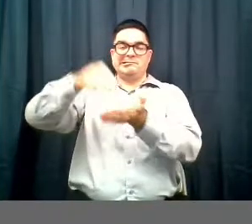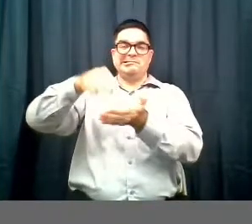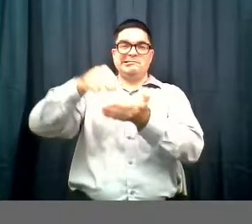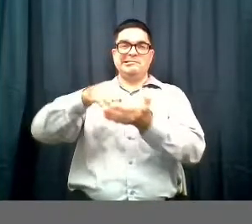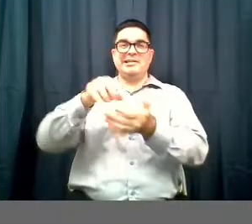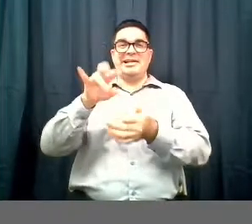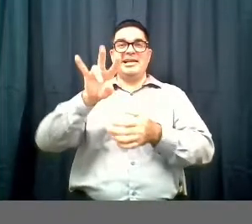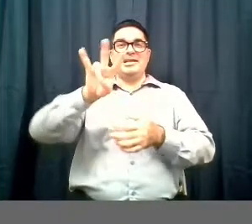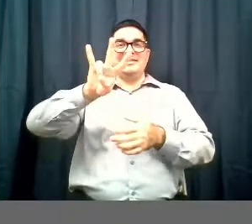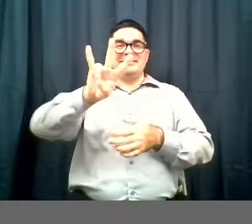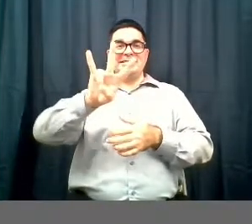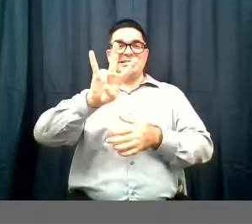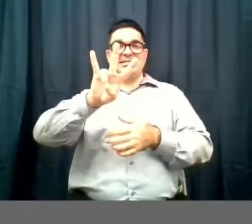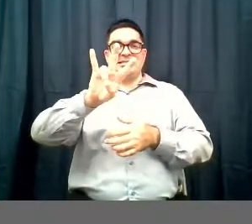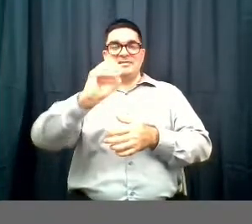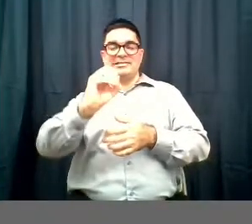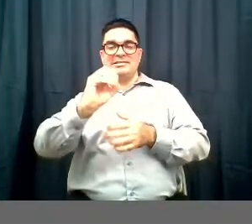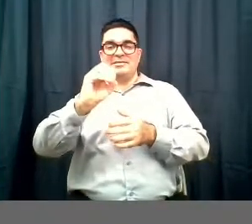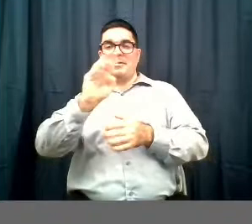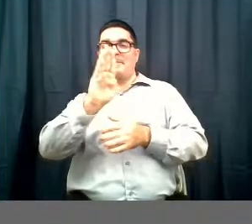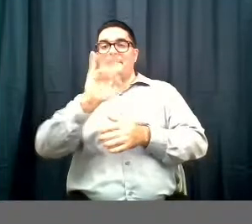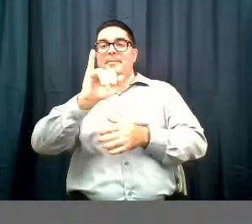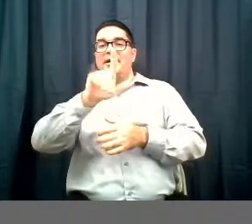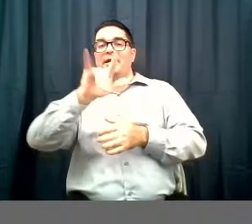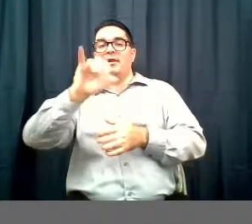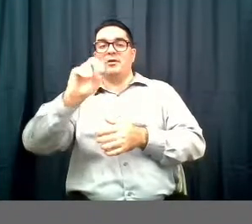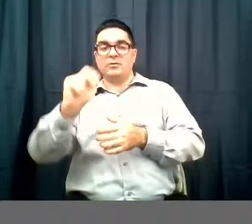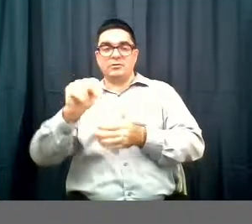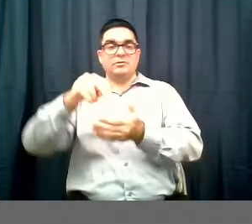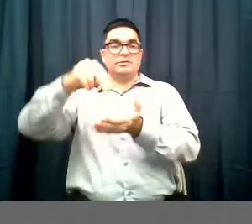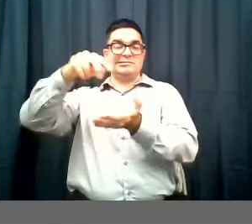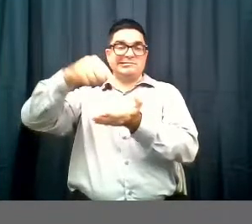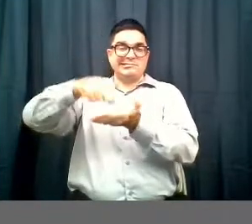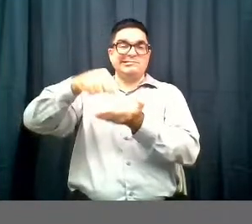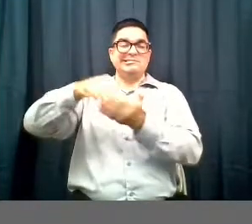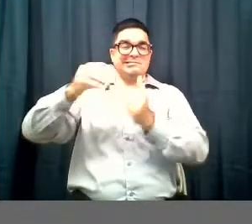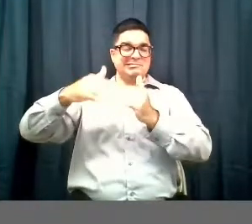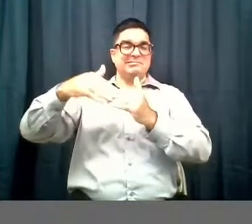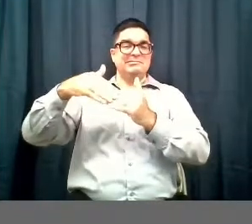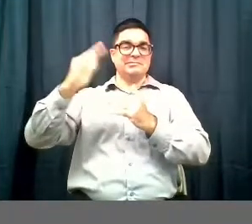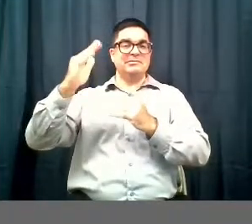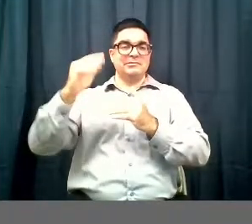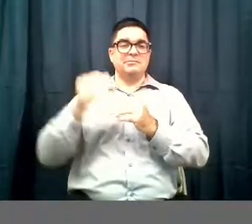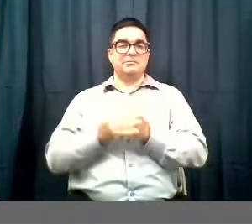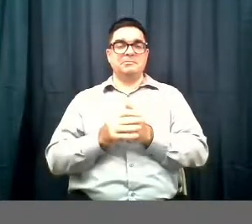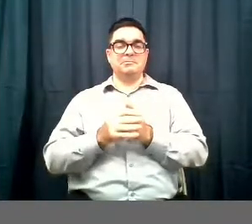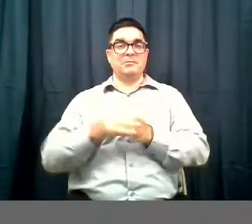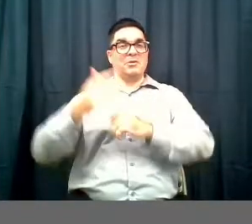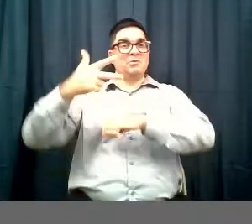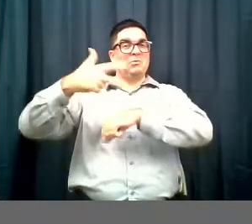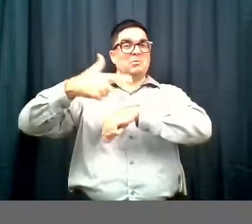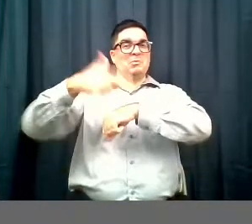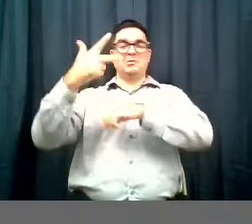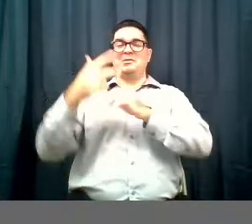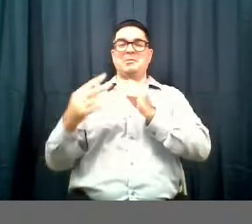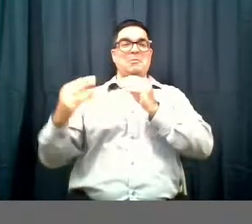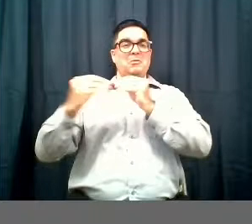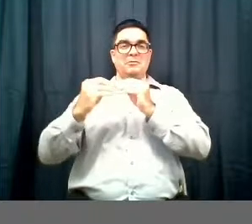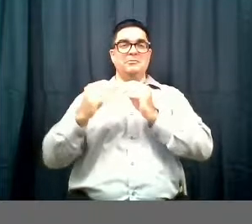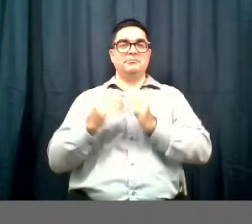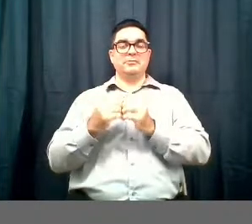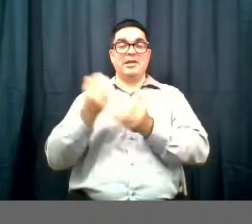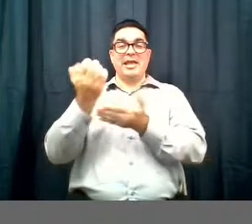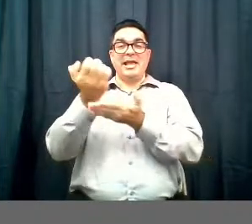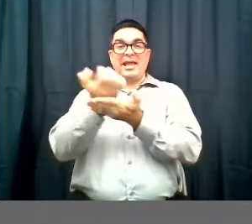$50 billion in unfunded pension liabilities, triple the level from the decade before. The economy was in structural